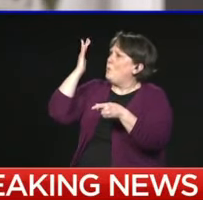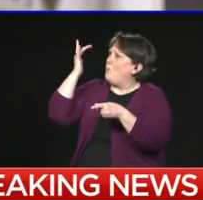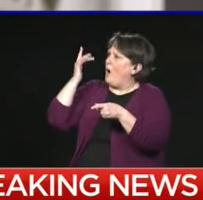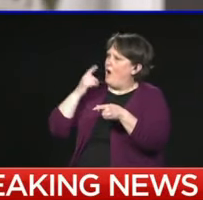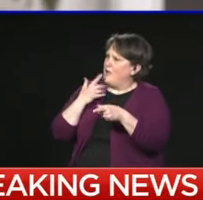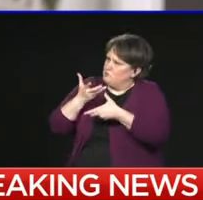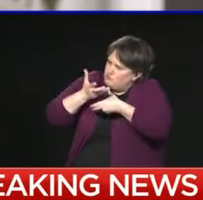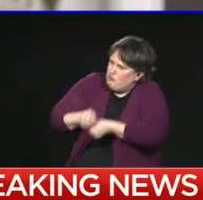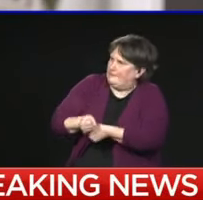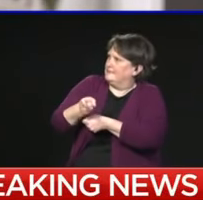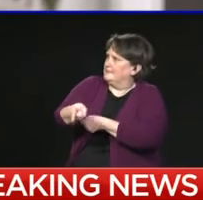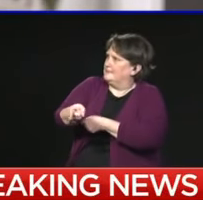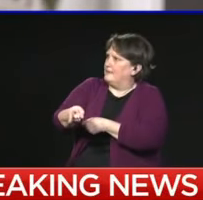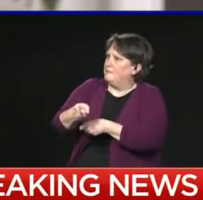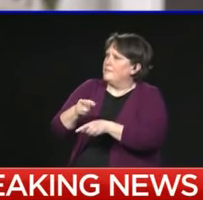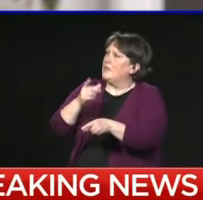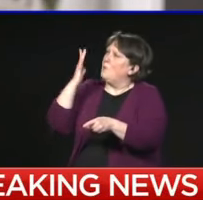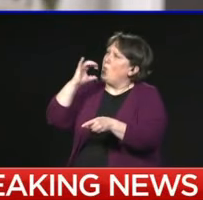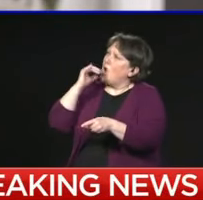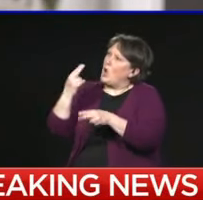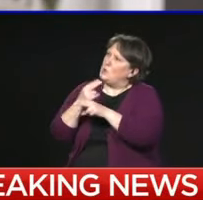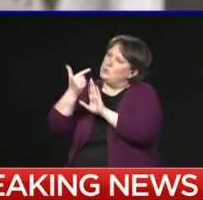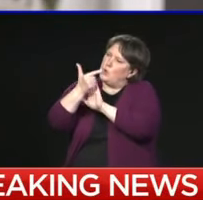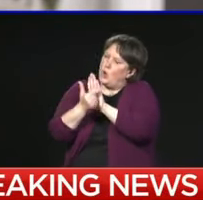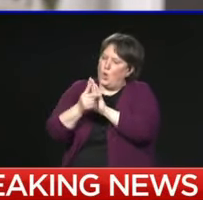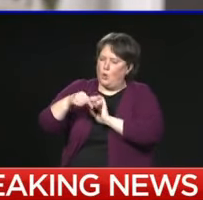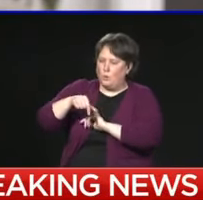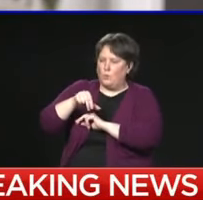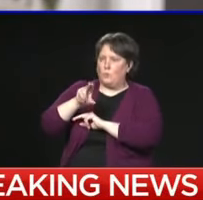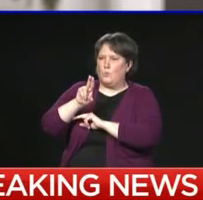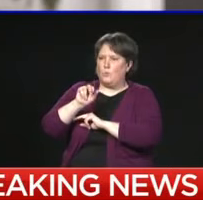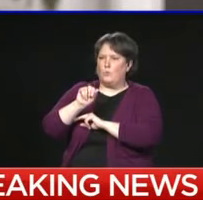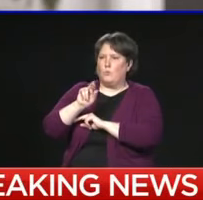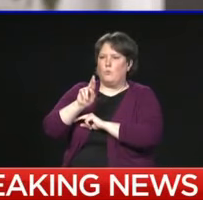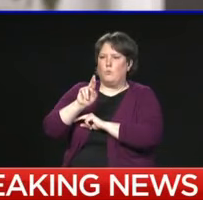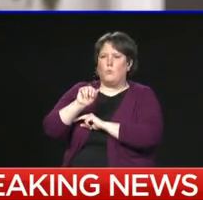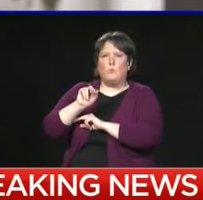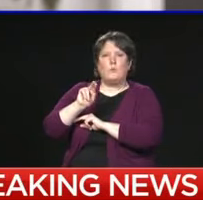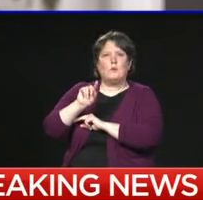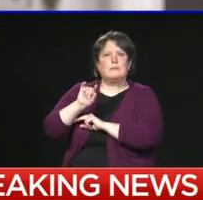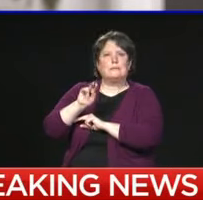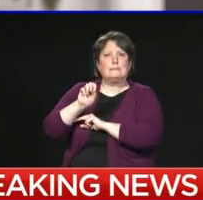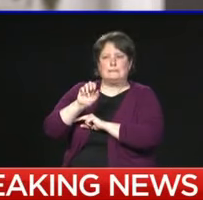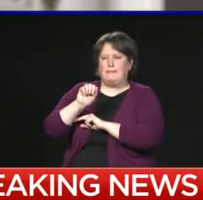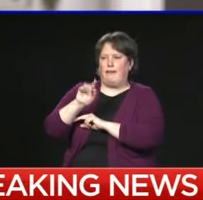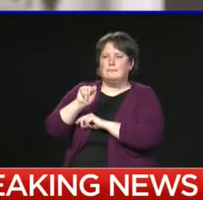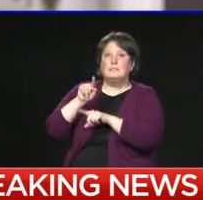honor system and not using the Quarantine Act to isolate them, given we know that some people have